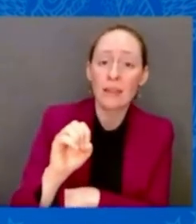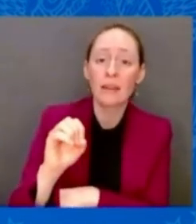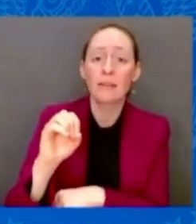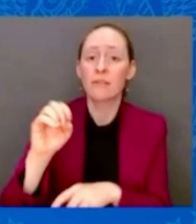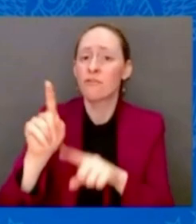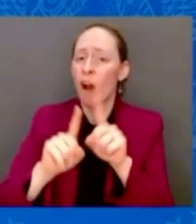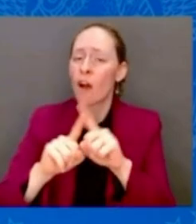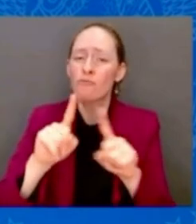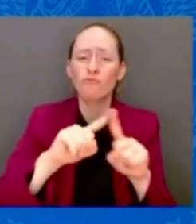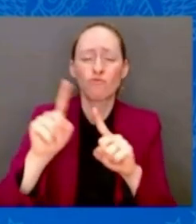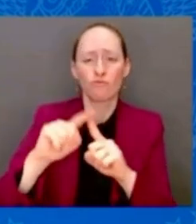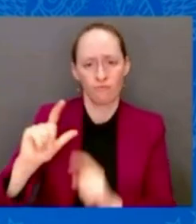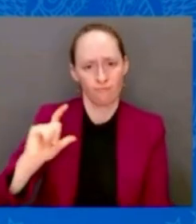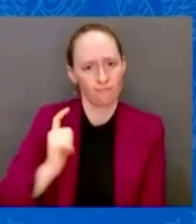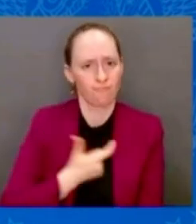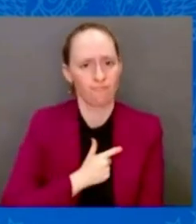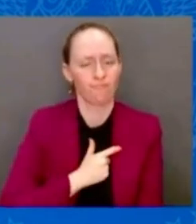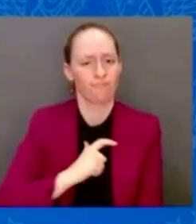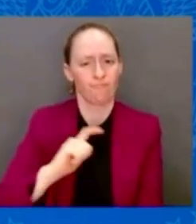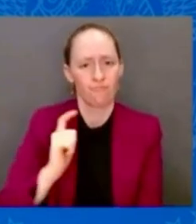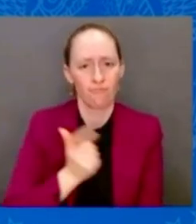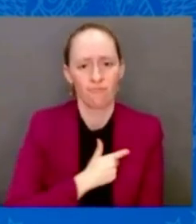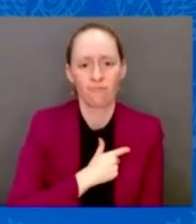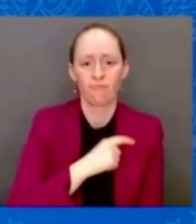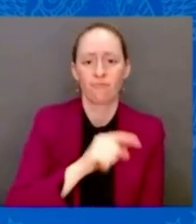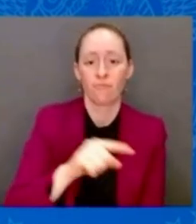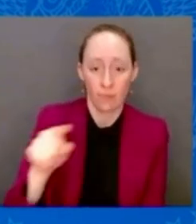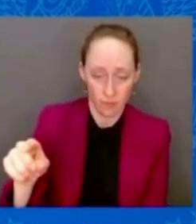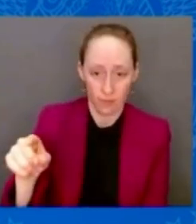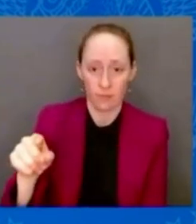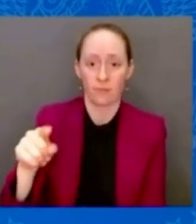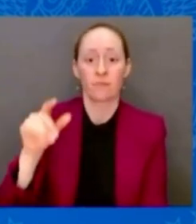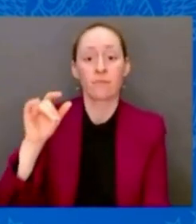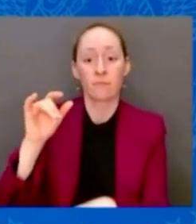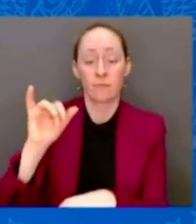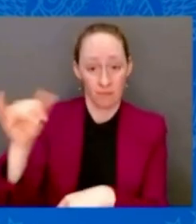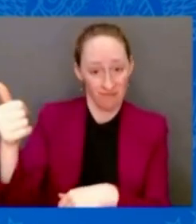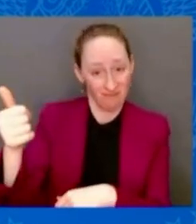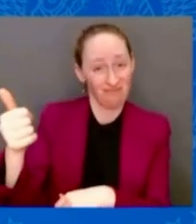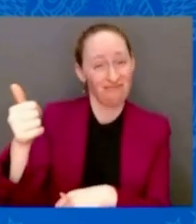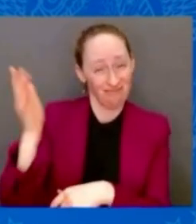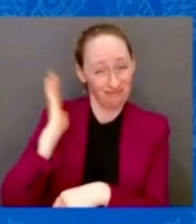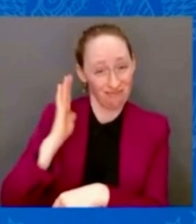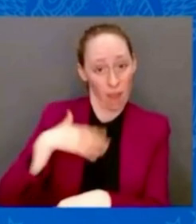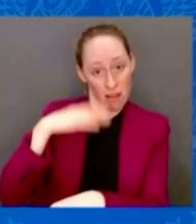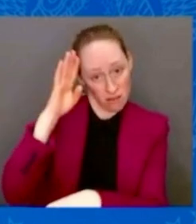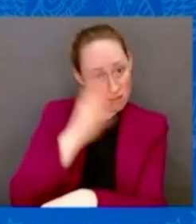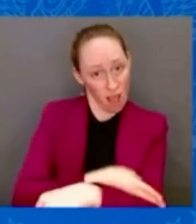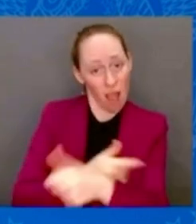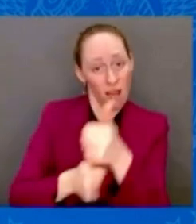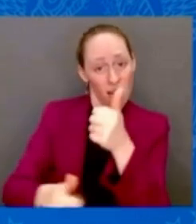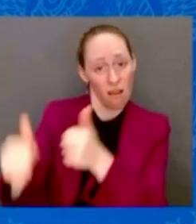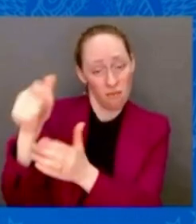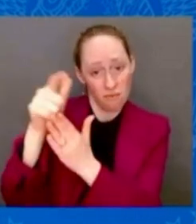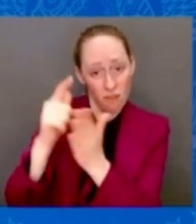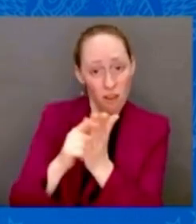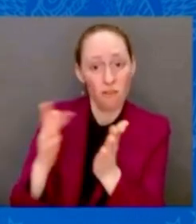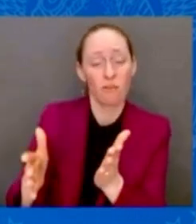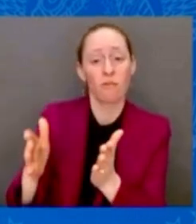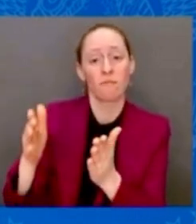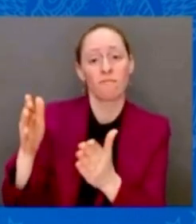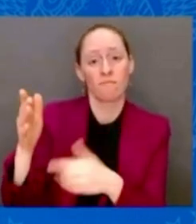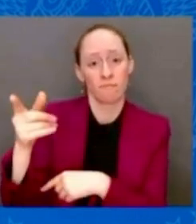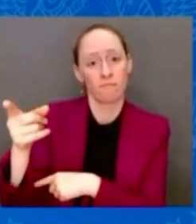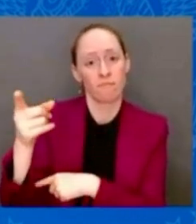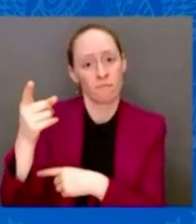up his seat so he could go to Iraq with his National Guard unit. But he was downwind from one